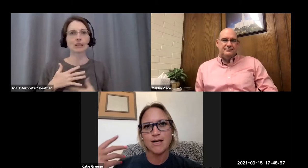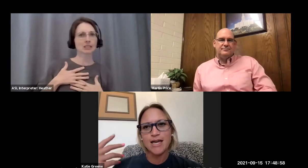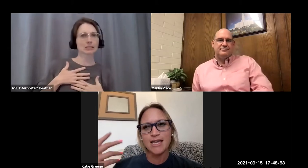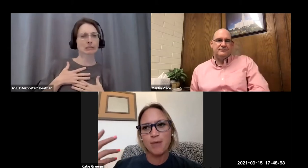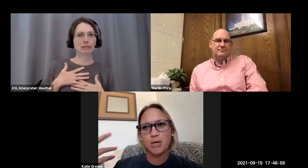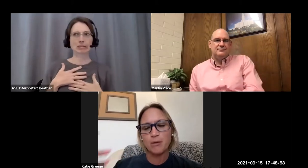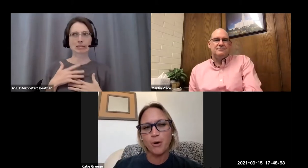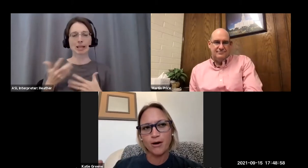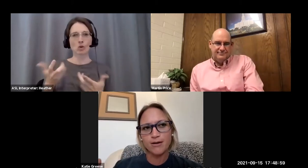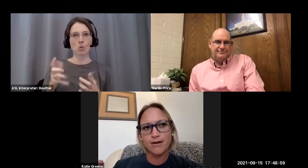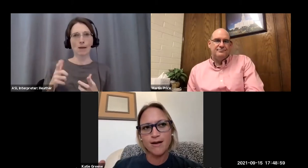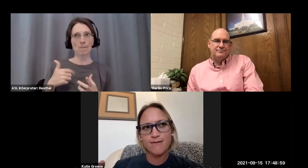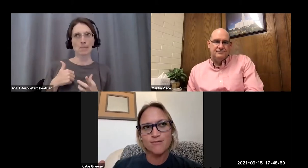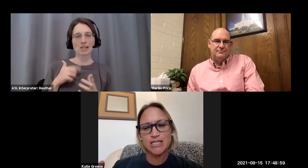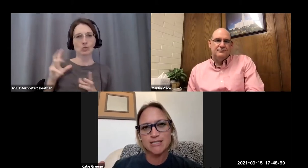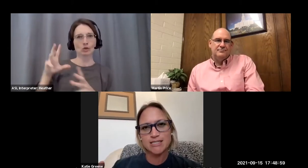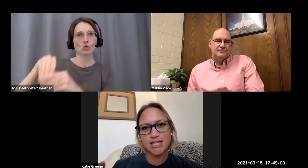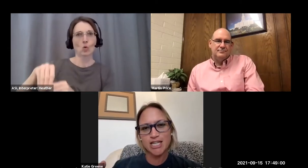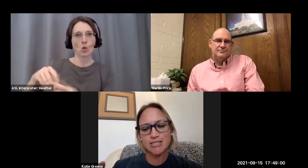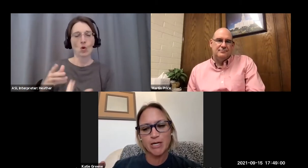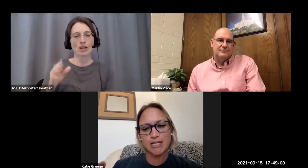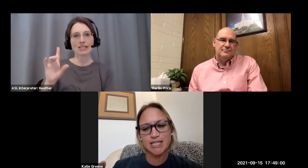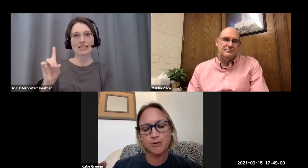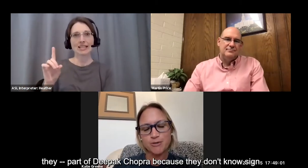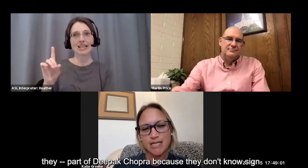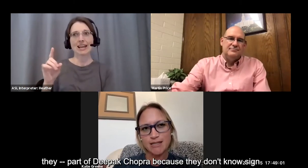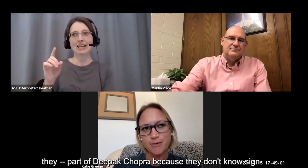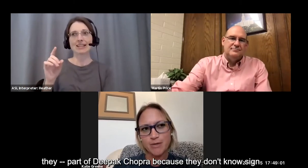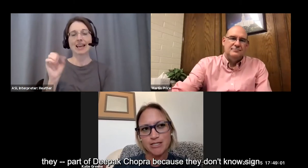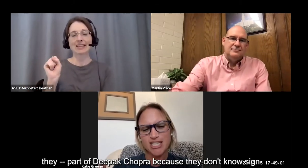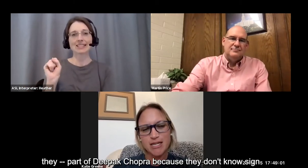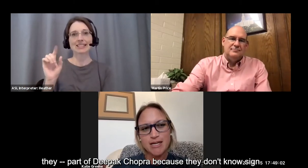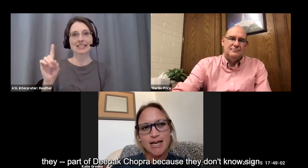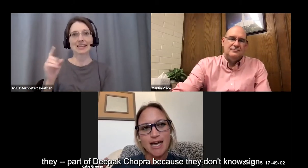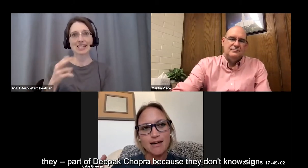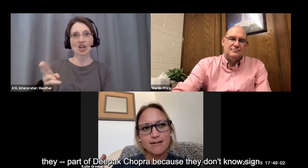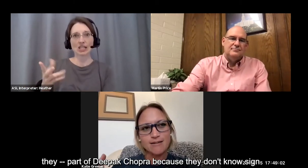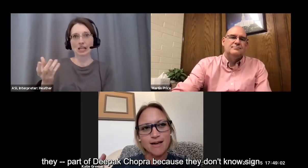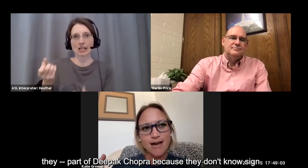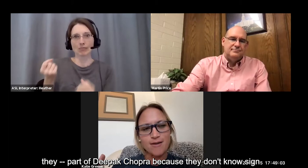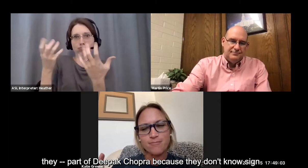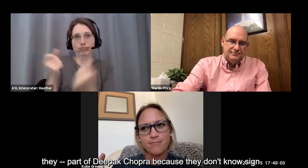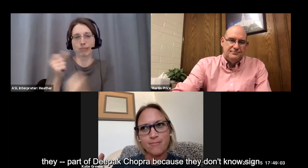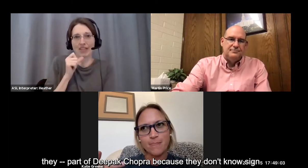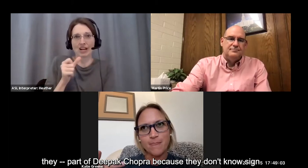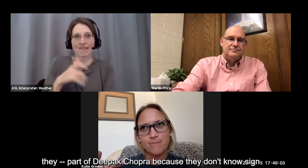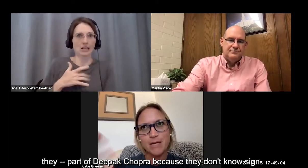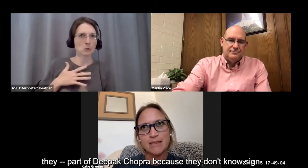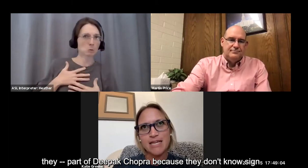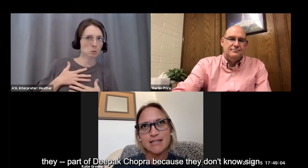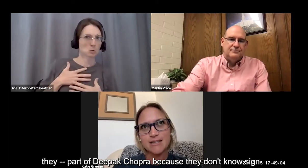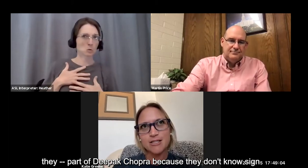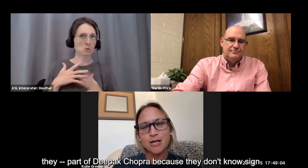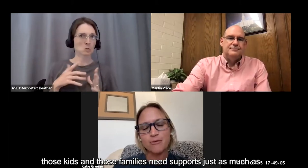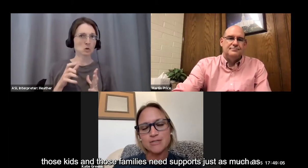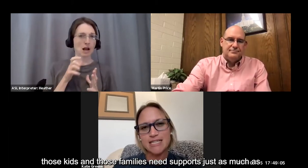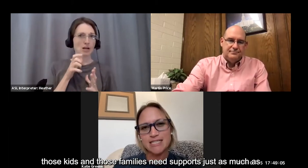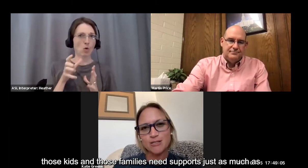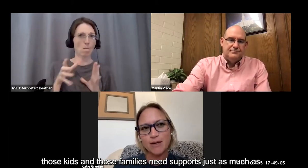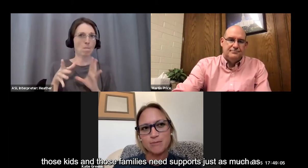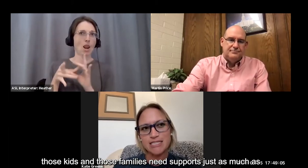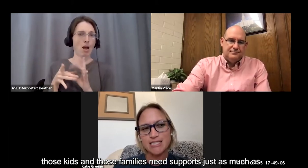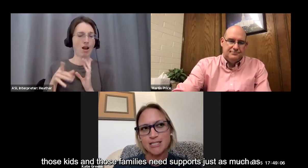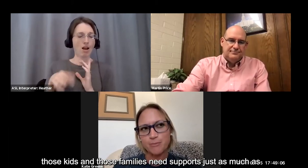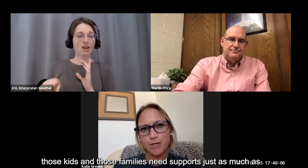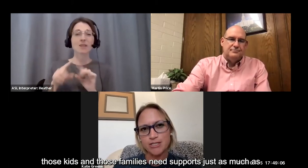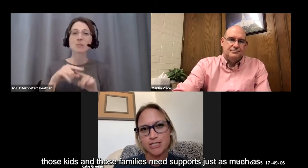or can be a part of DSDHH because they don't know sign language. And but they, you know, those kids and